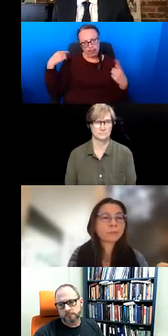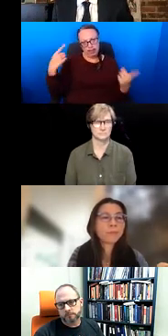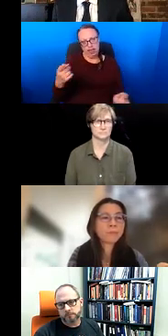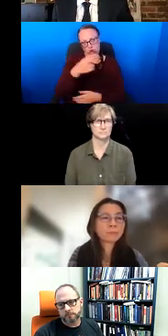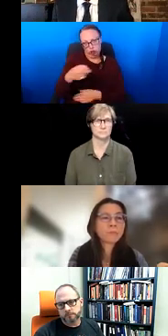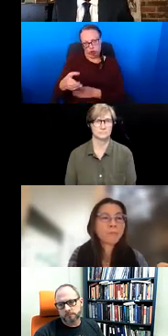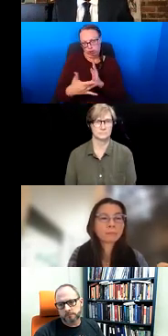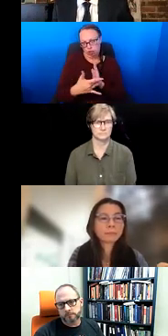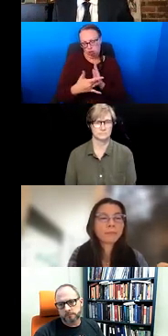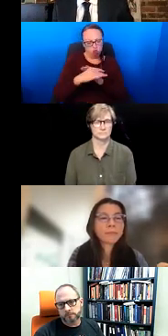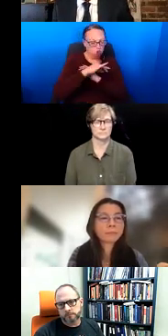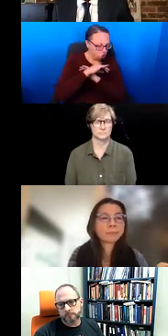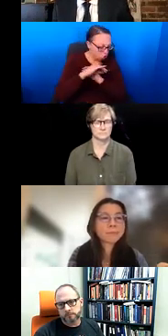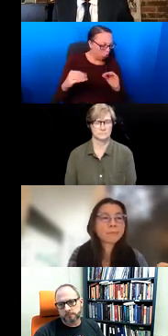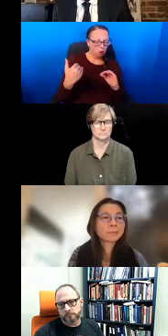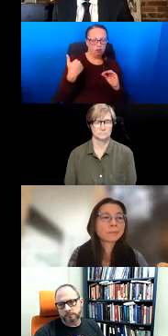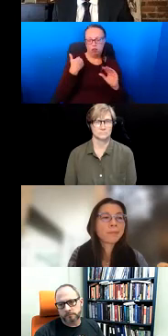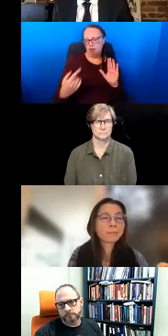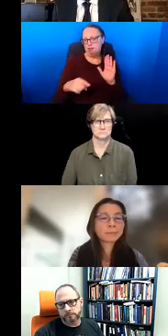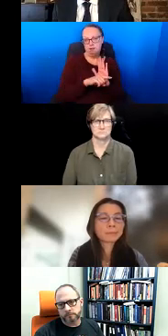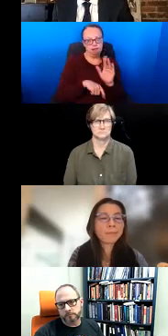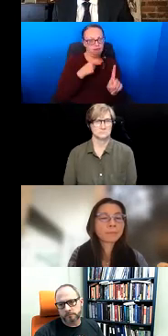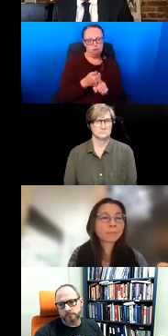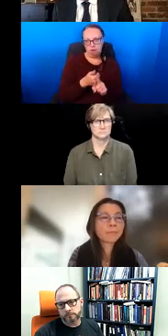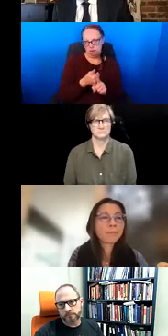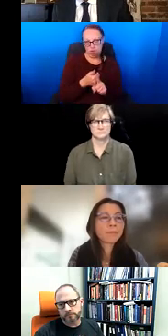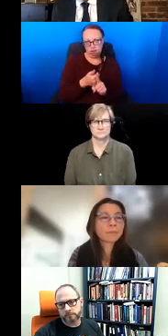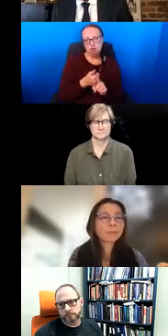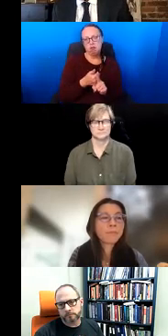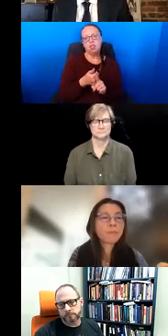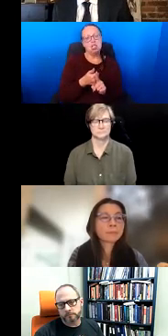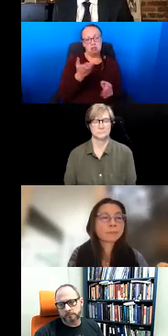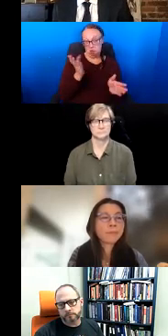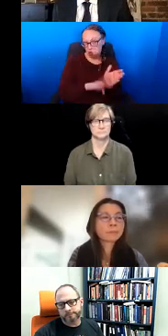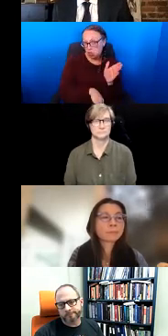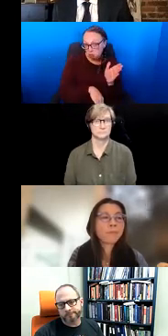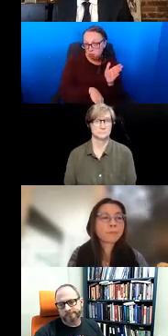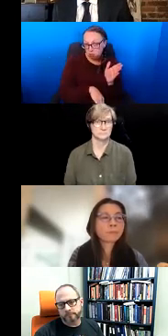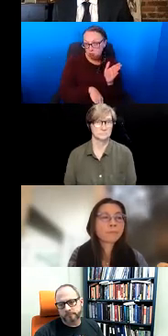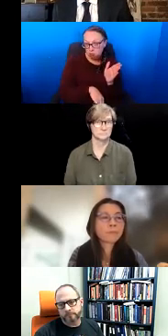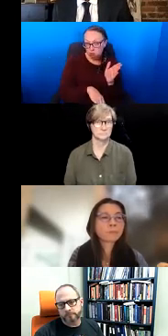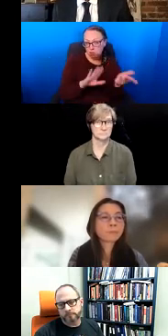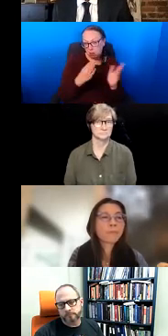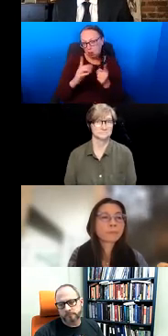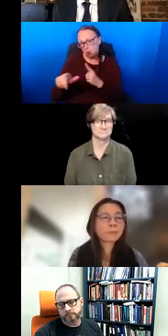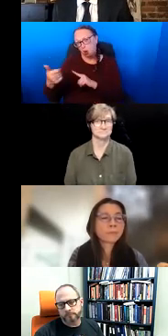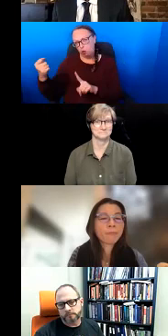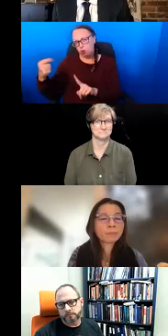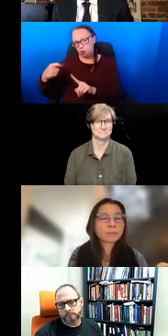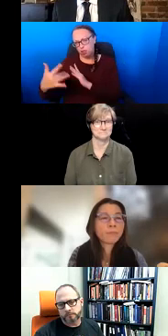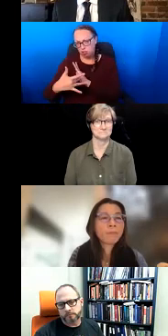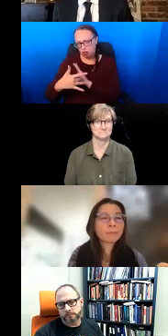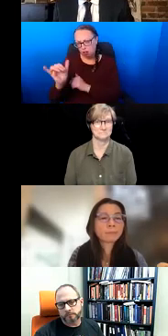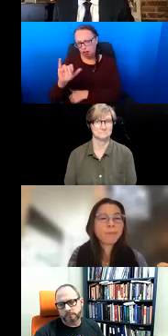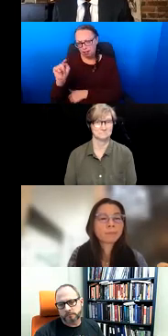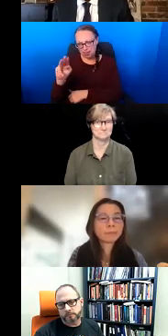technology, no one has suffered a serious adverse effect. It's inexpensive, particularly relative to other stimulation technologies like TMS.